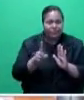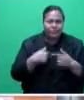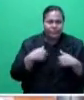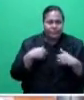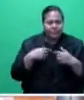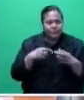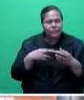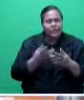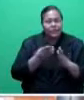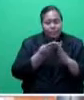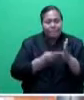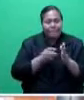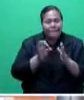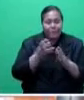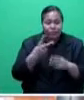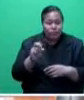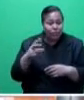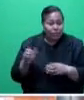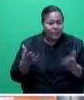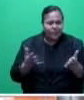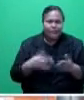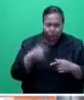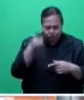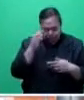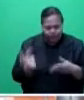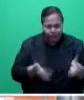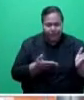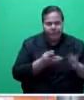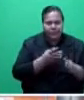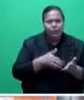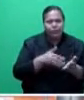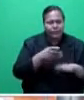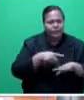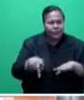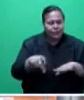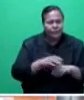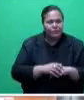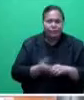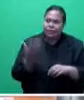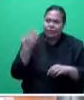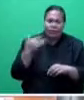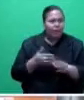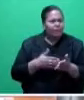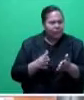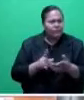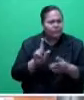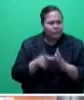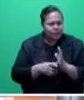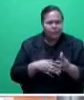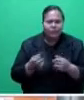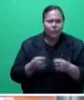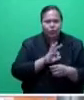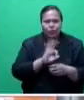be considered by Parliament without delay. That the Bill must pass through one stage as a single sitting in Parliament. That the Bill must not be referred to a